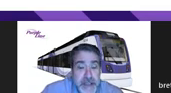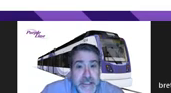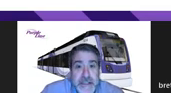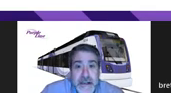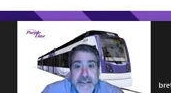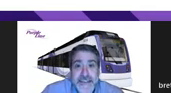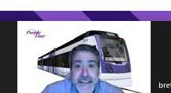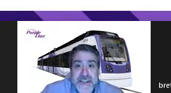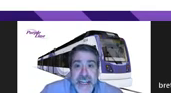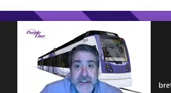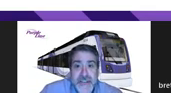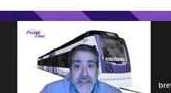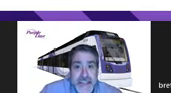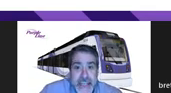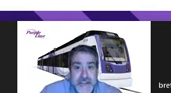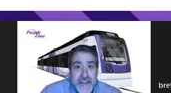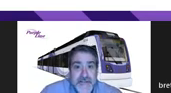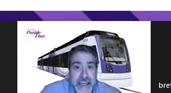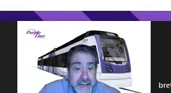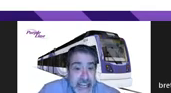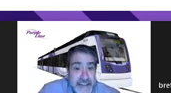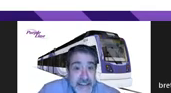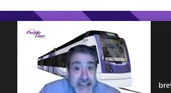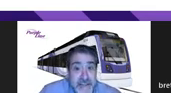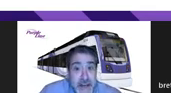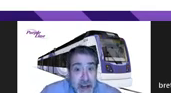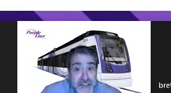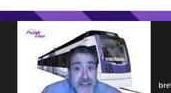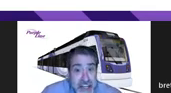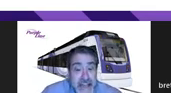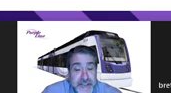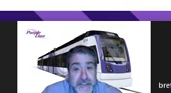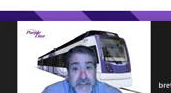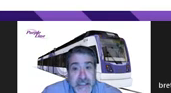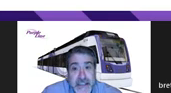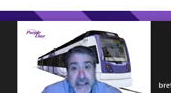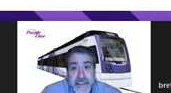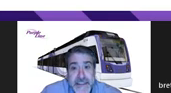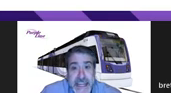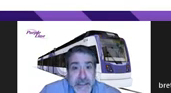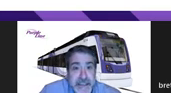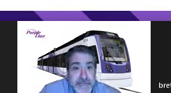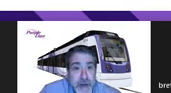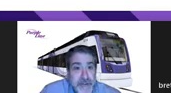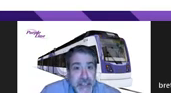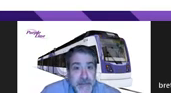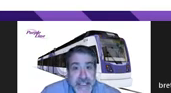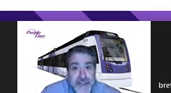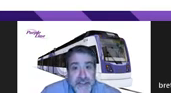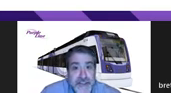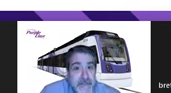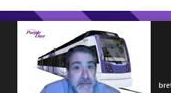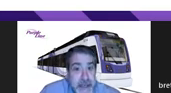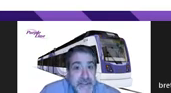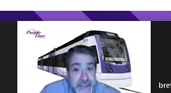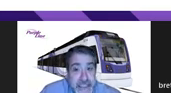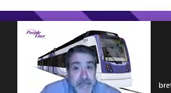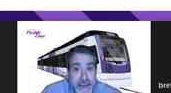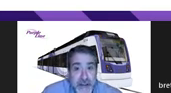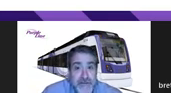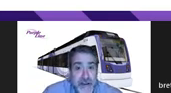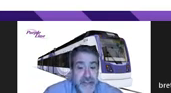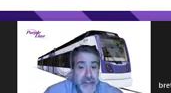correctly reported, our concessionaire's technical advisor has identified project challenges that they believe represent a potential